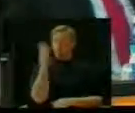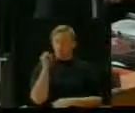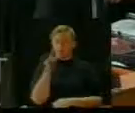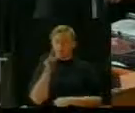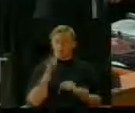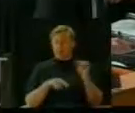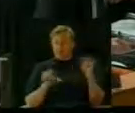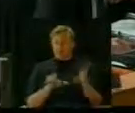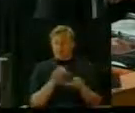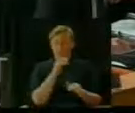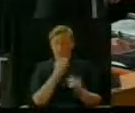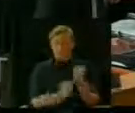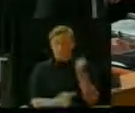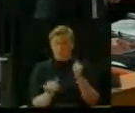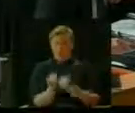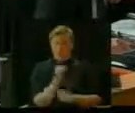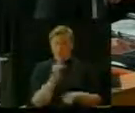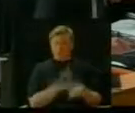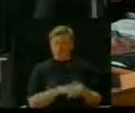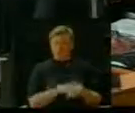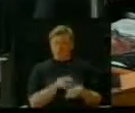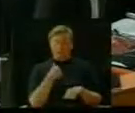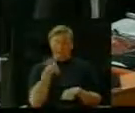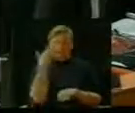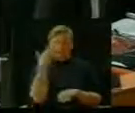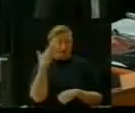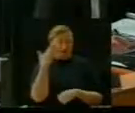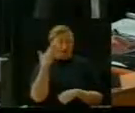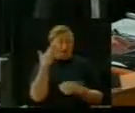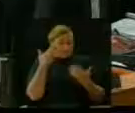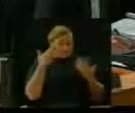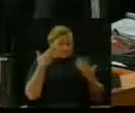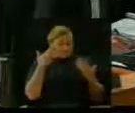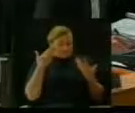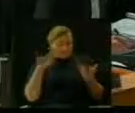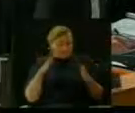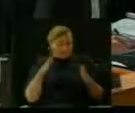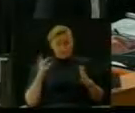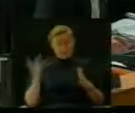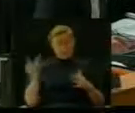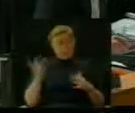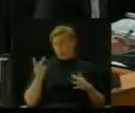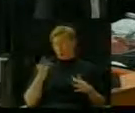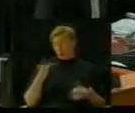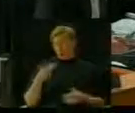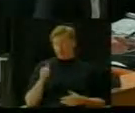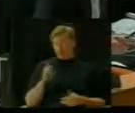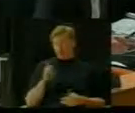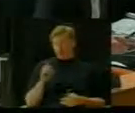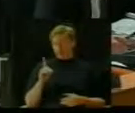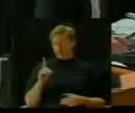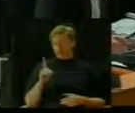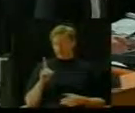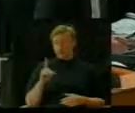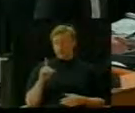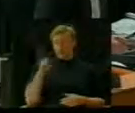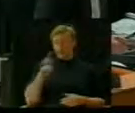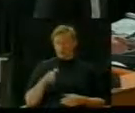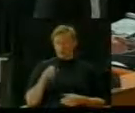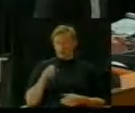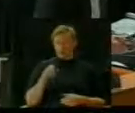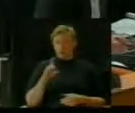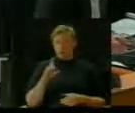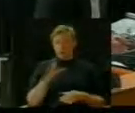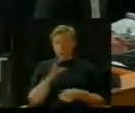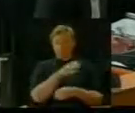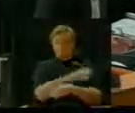I don't see why we can't go down both of these roads at one time. I don't know, and Commissioner Hammond and I have had this discussion, that we